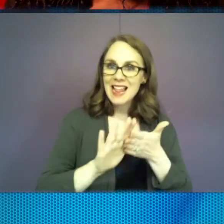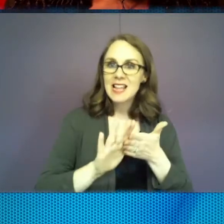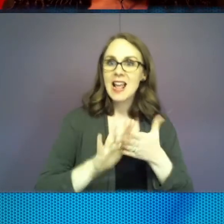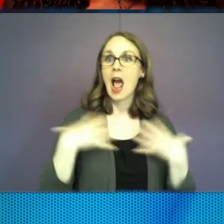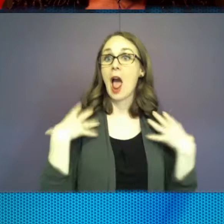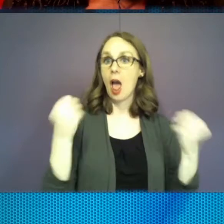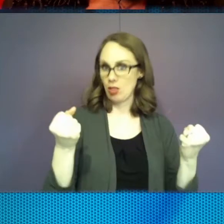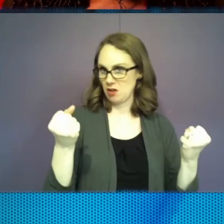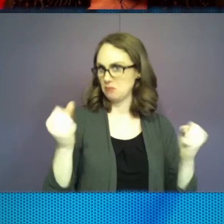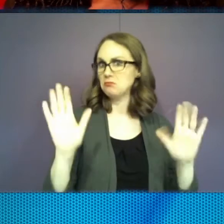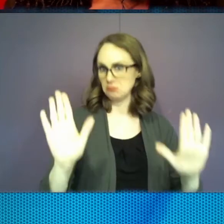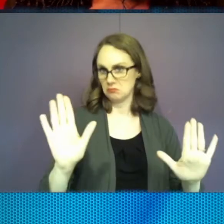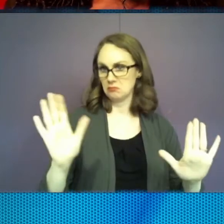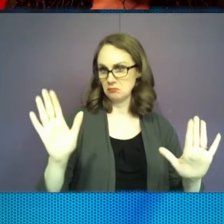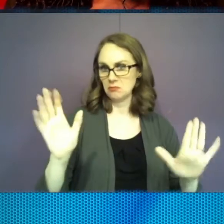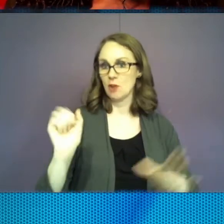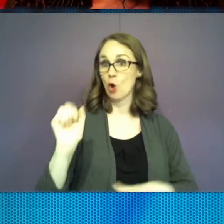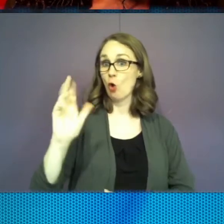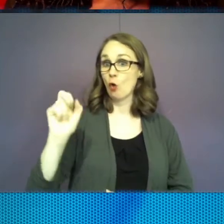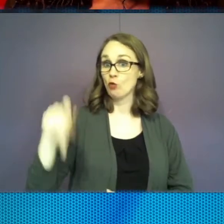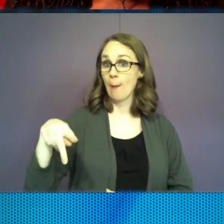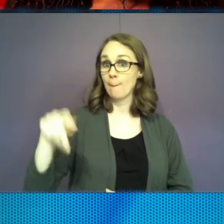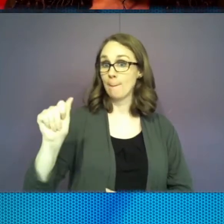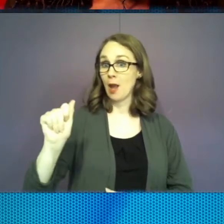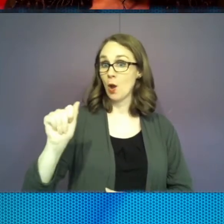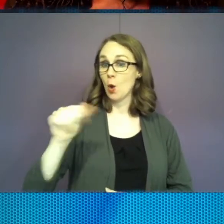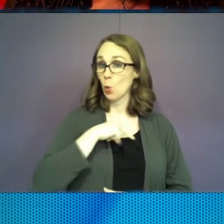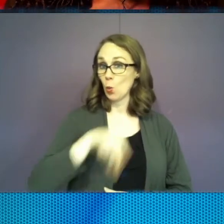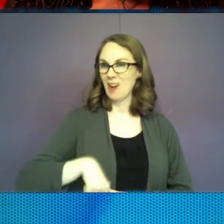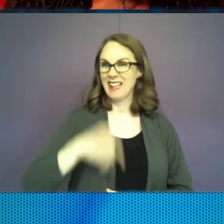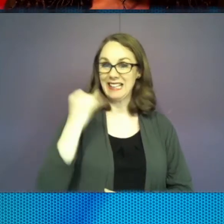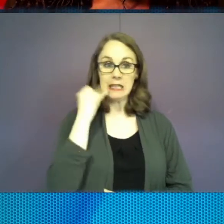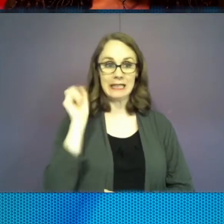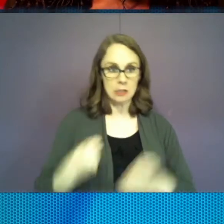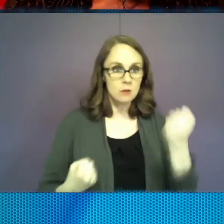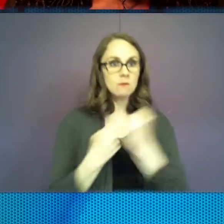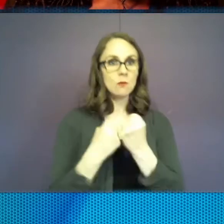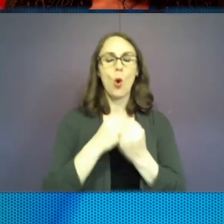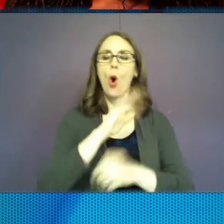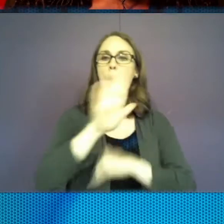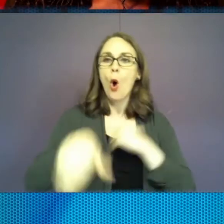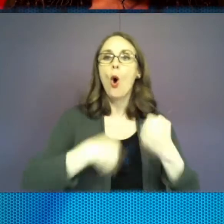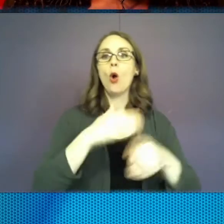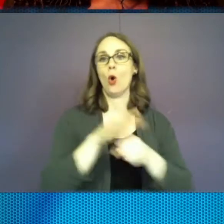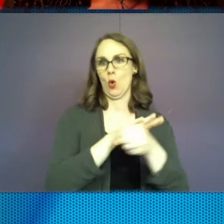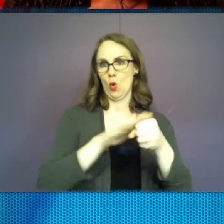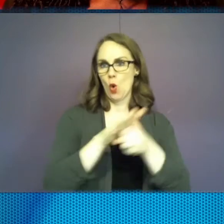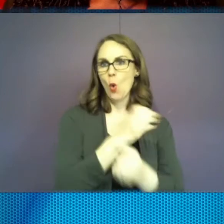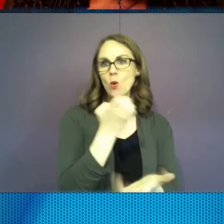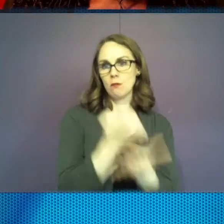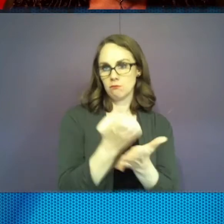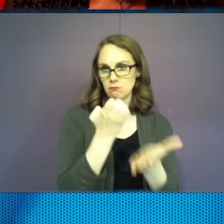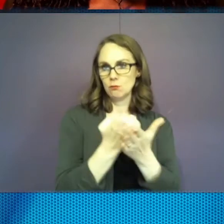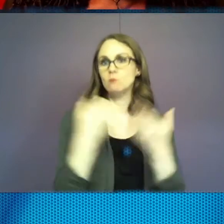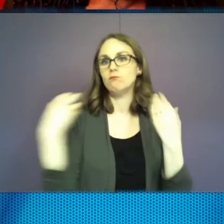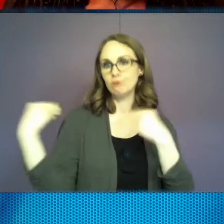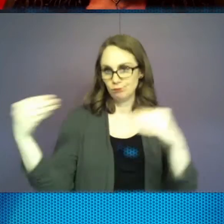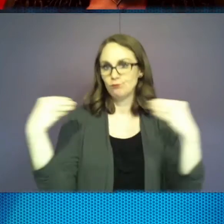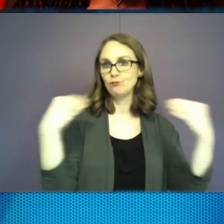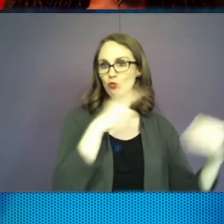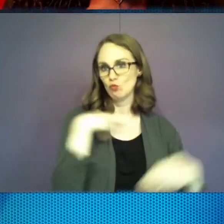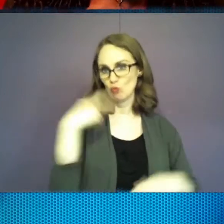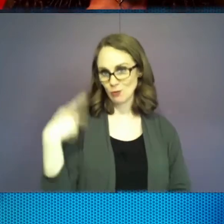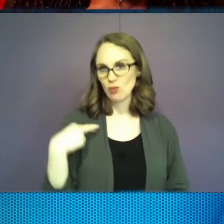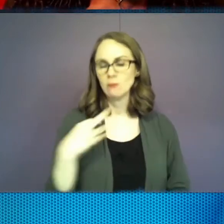You can check the arepa queen. We need to support all the local economic company.